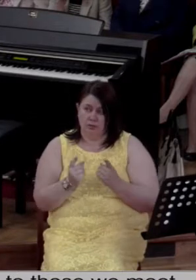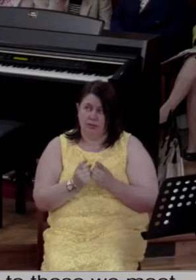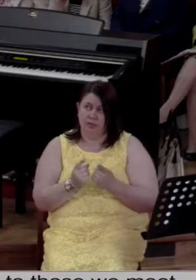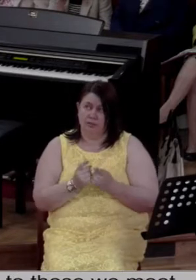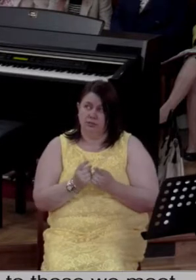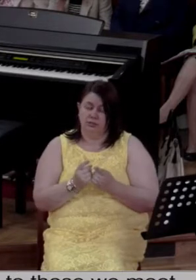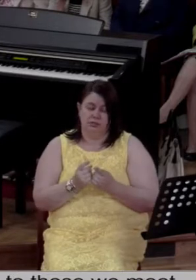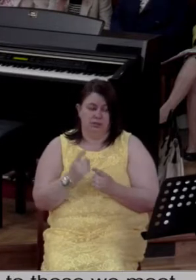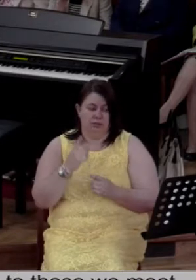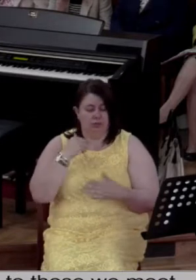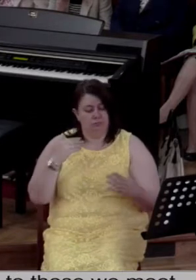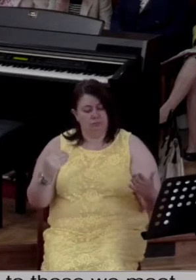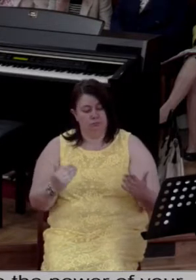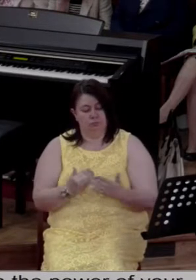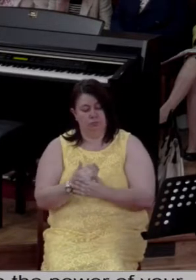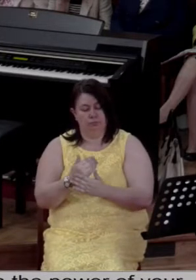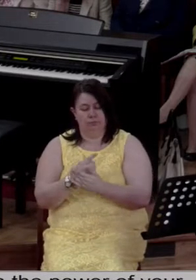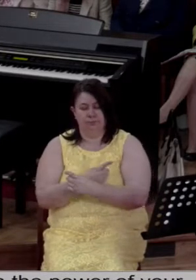Renew us this day